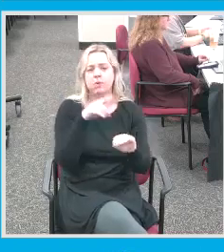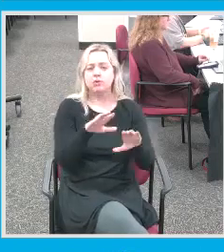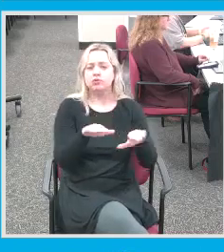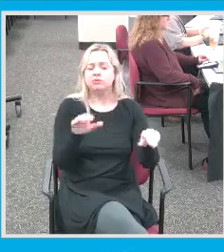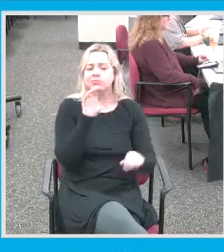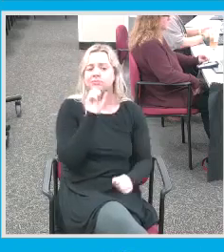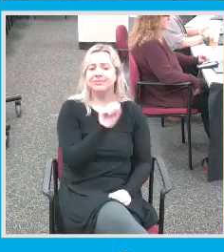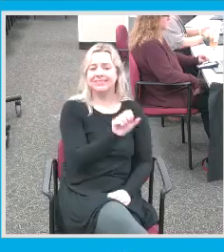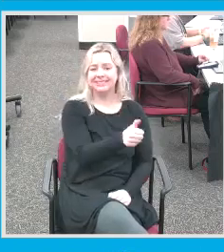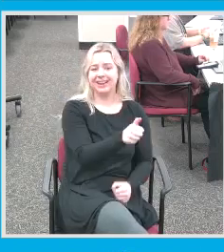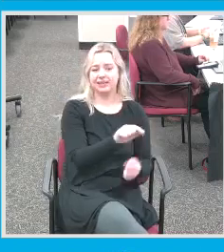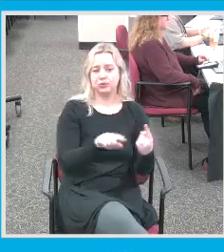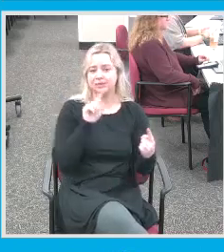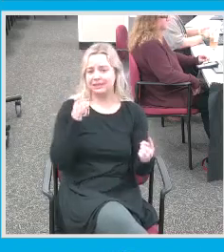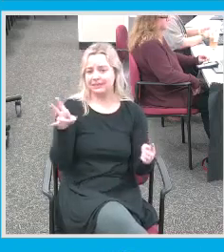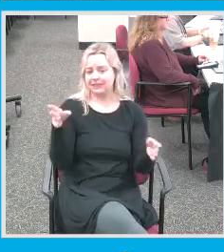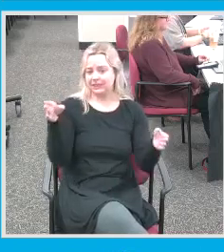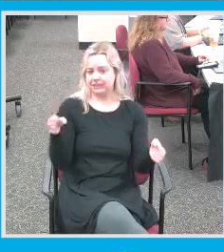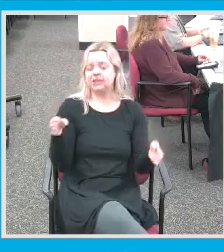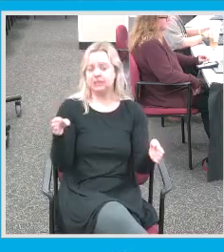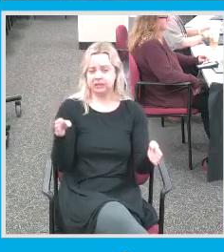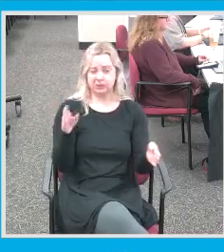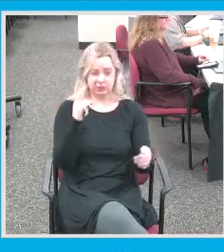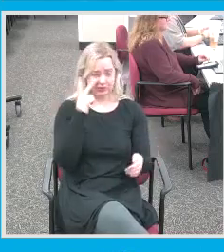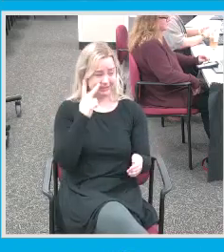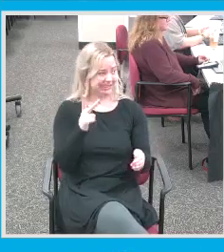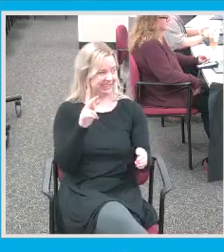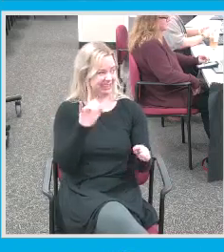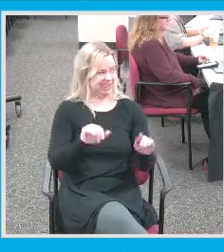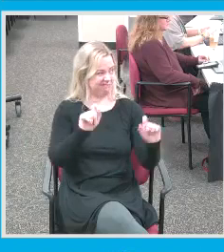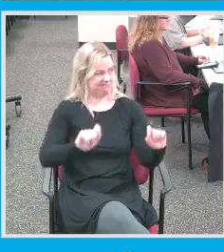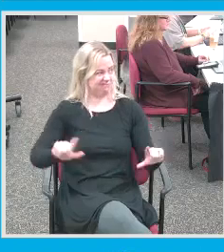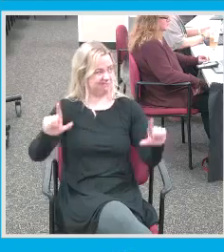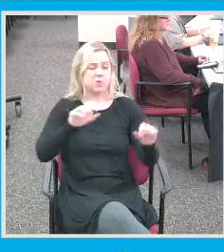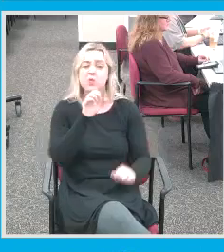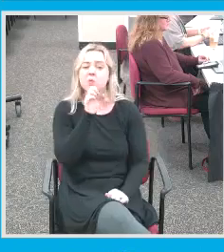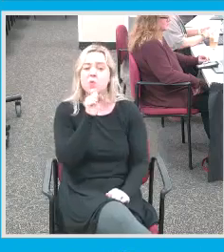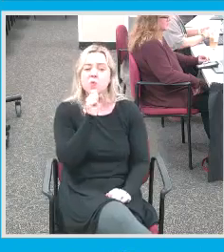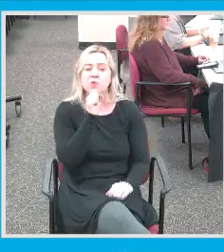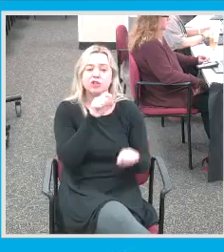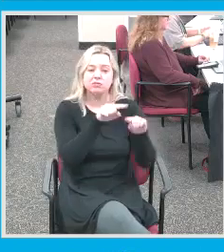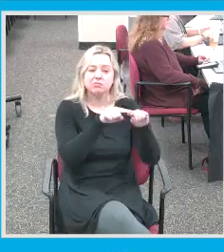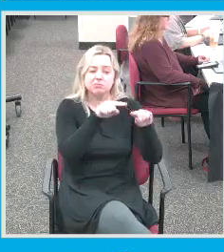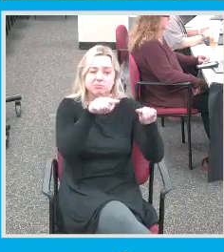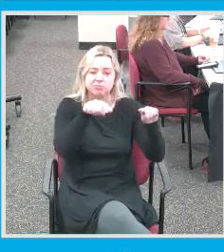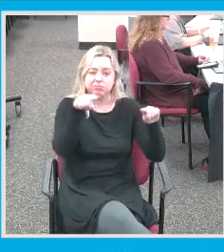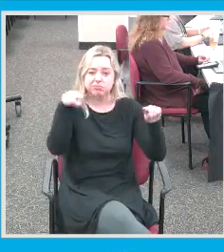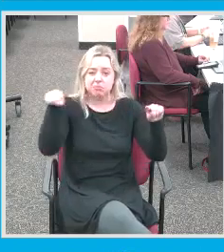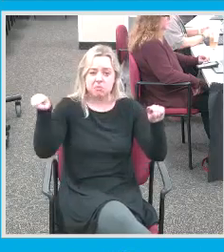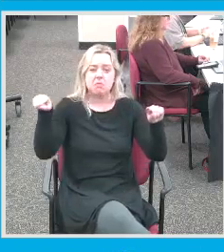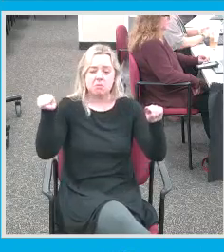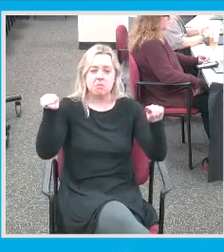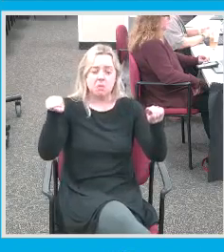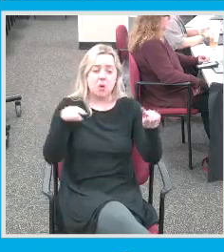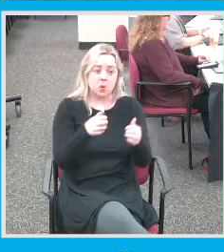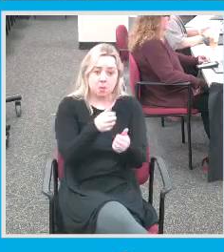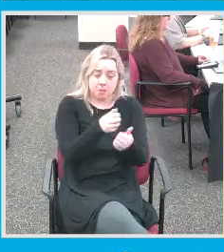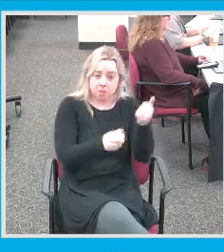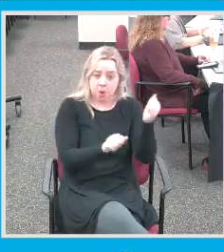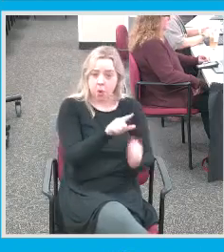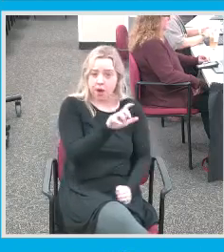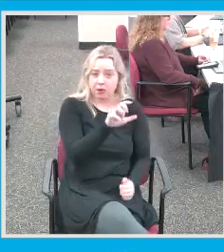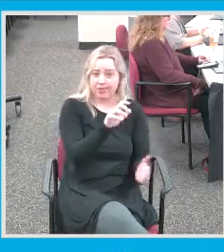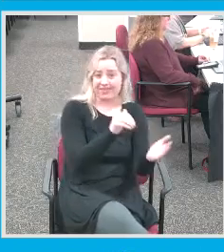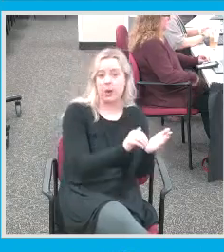ages 10 to 17. So you'll see on the slide in the orange is our rate per 100,000, and